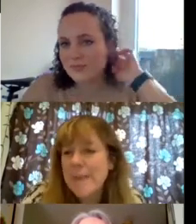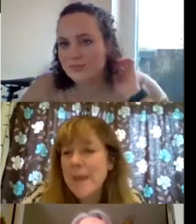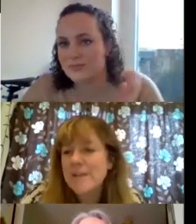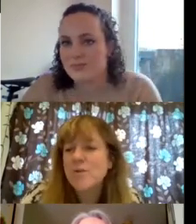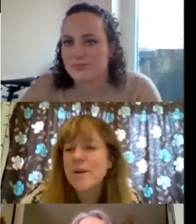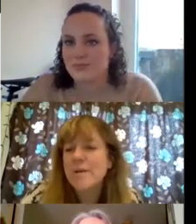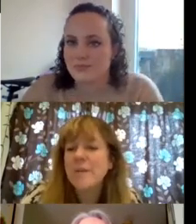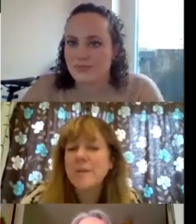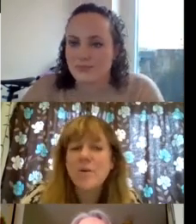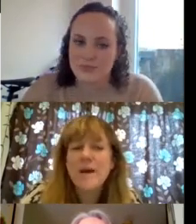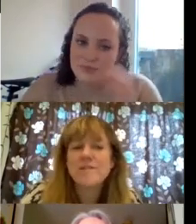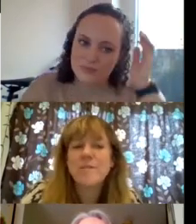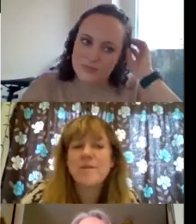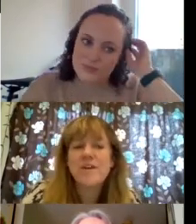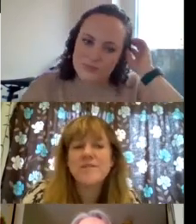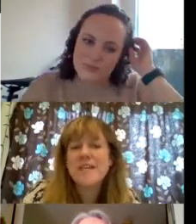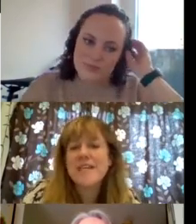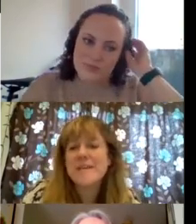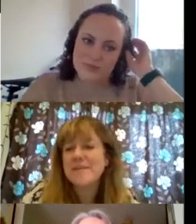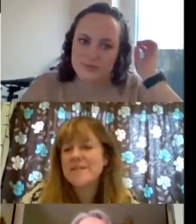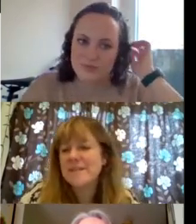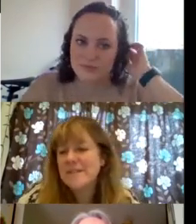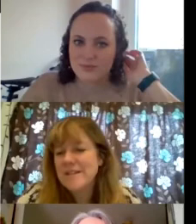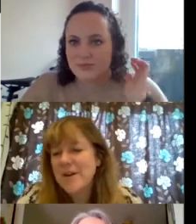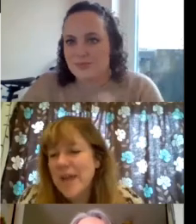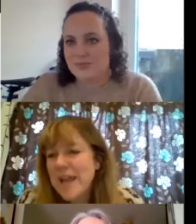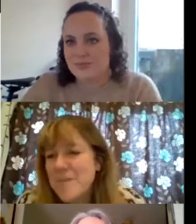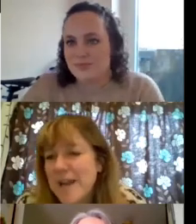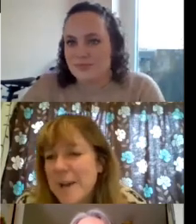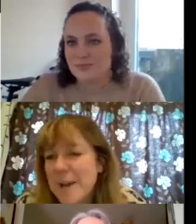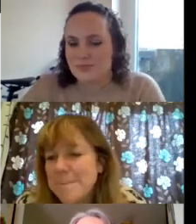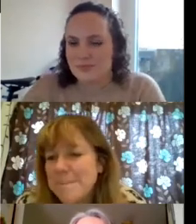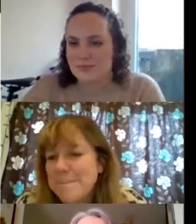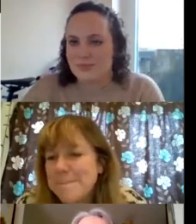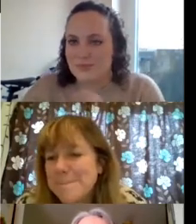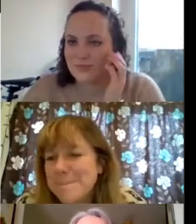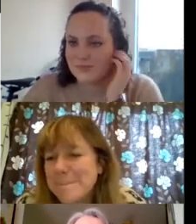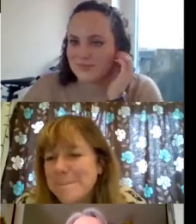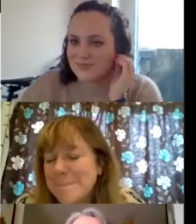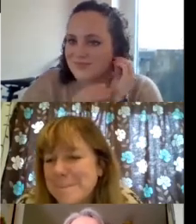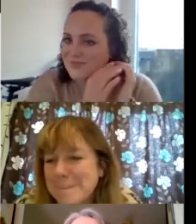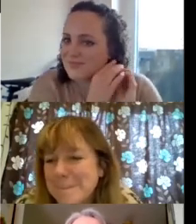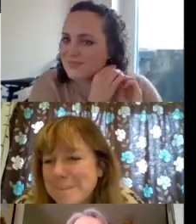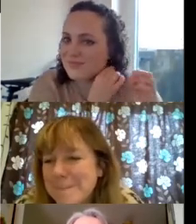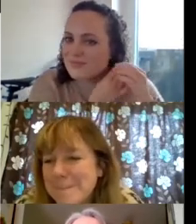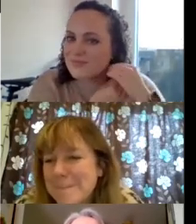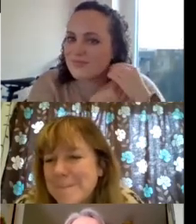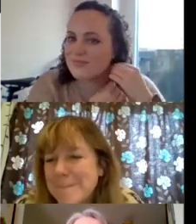and talk a little bit more about some of those themes. Is that okay, Maria?